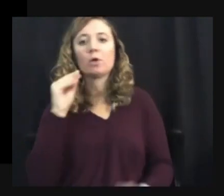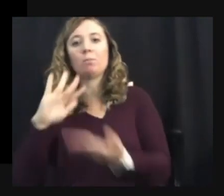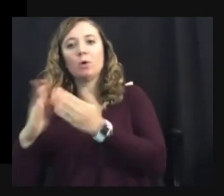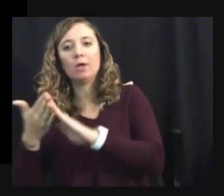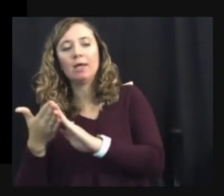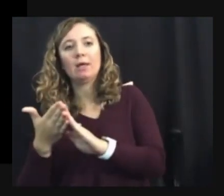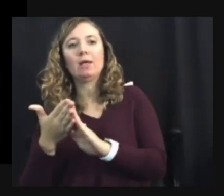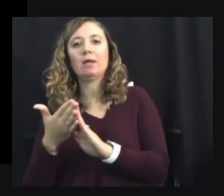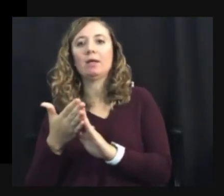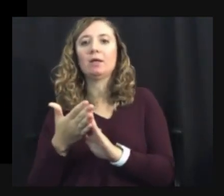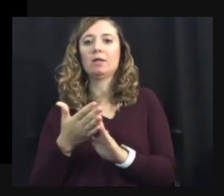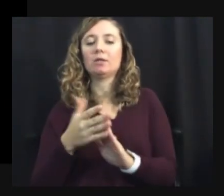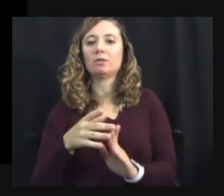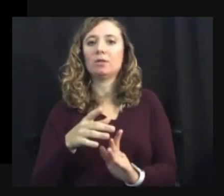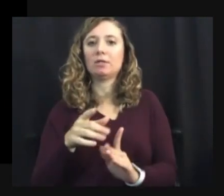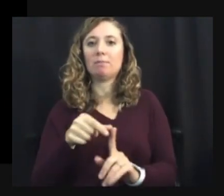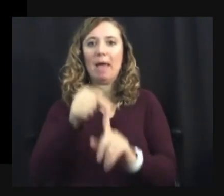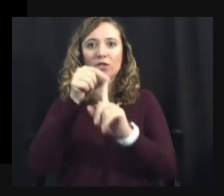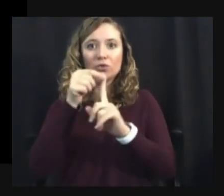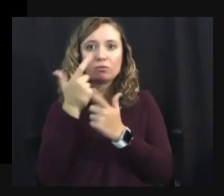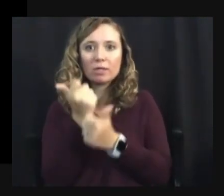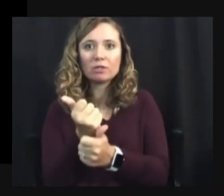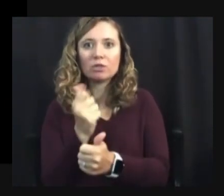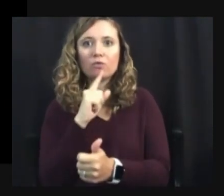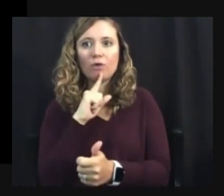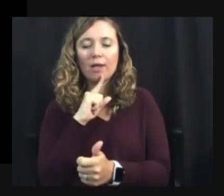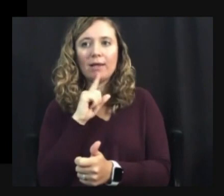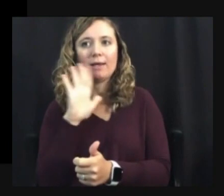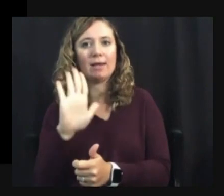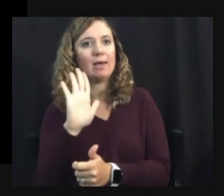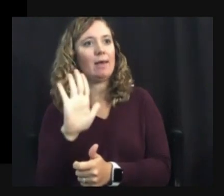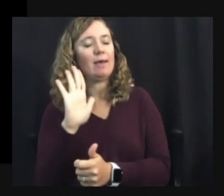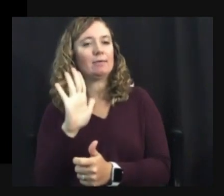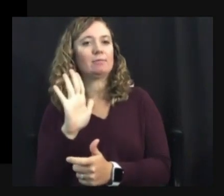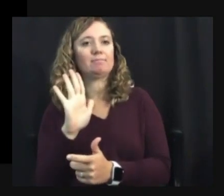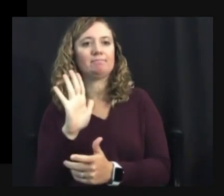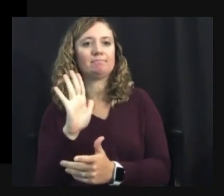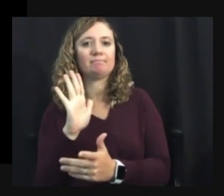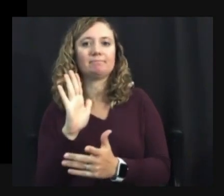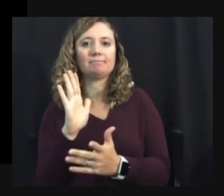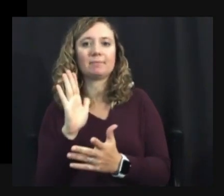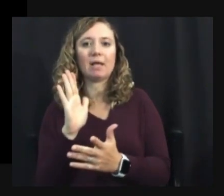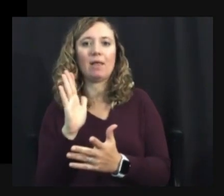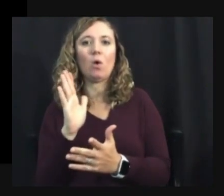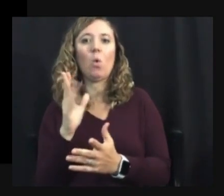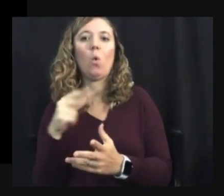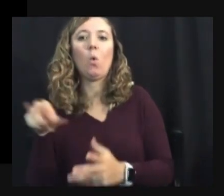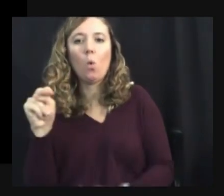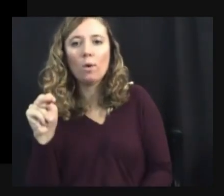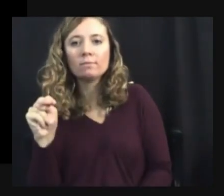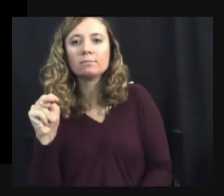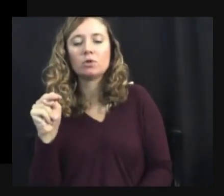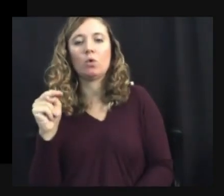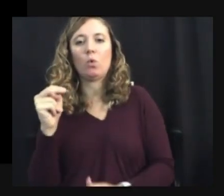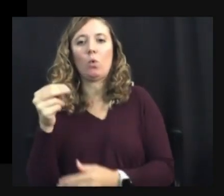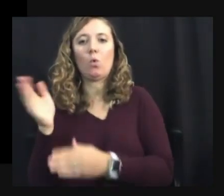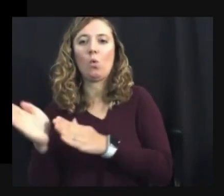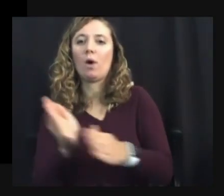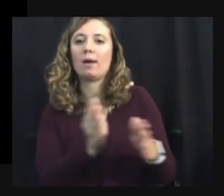of his special interest, his ability to really organize his space and group items.